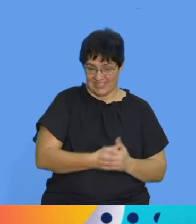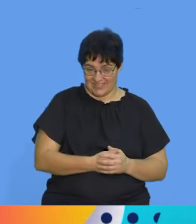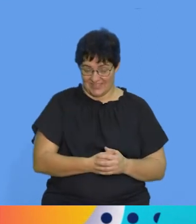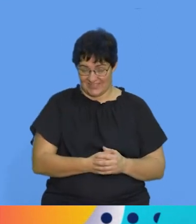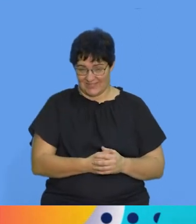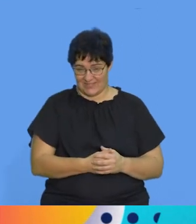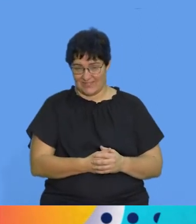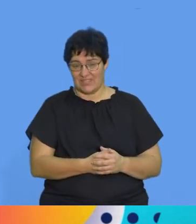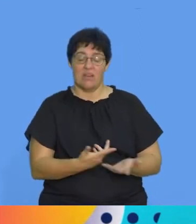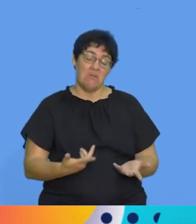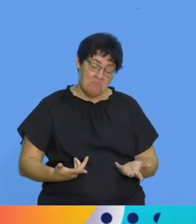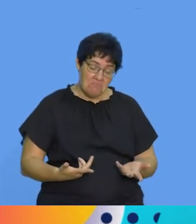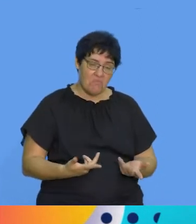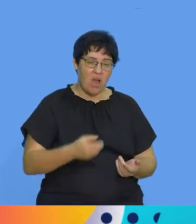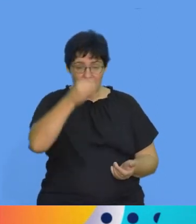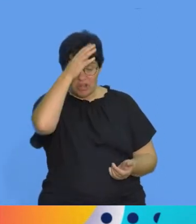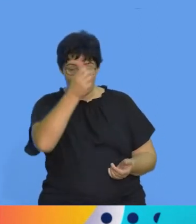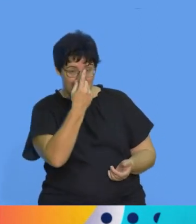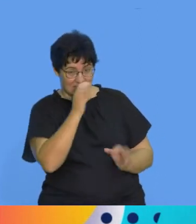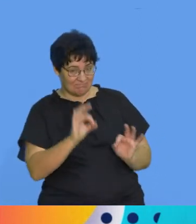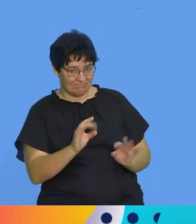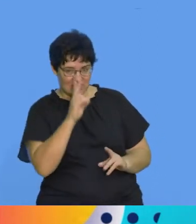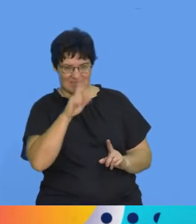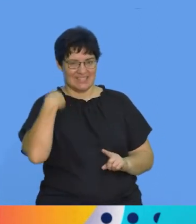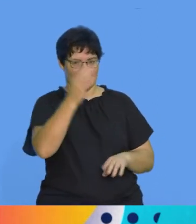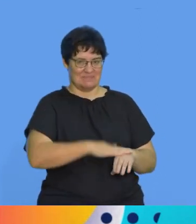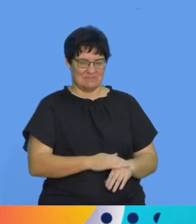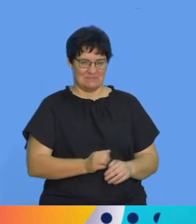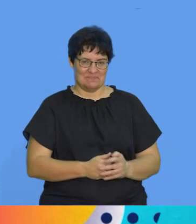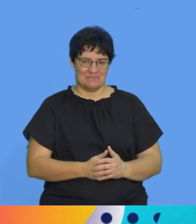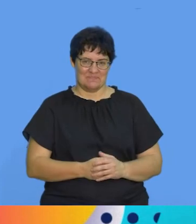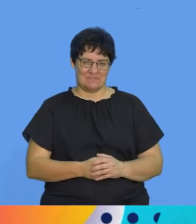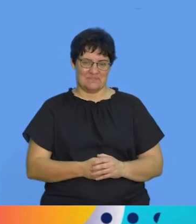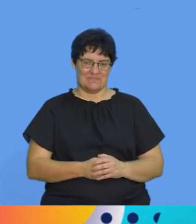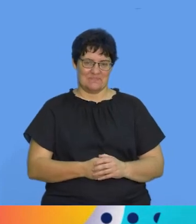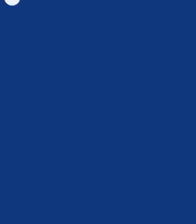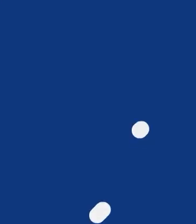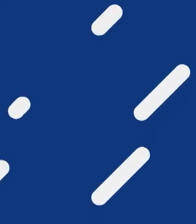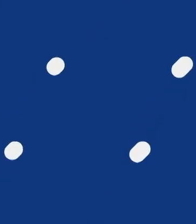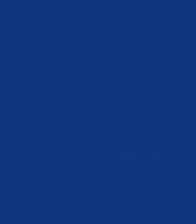dinner. I hope you understood these concepts, and we will see you next time.